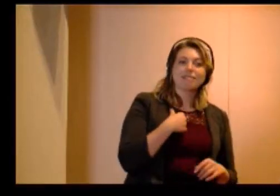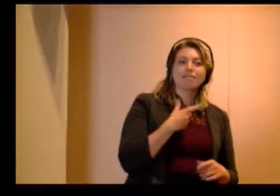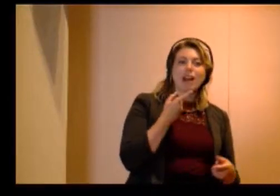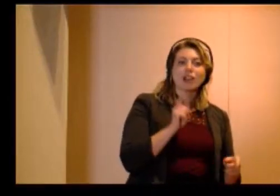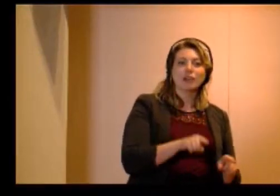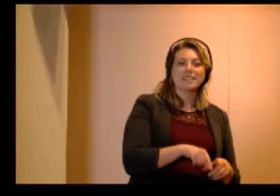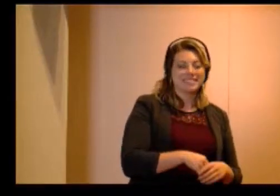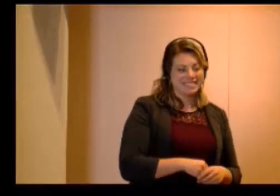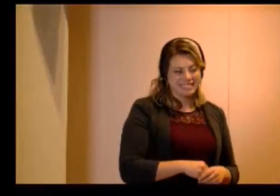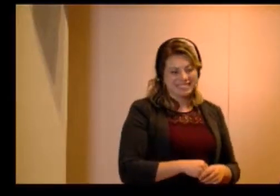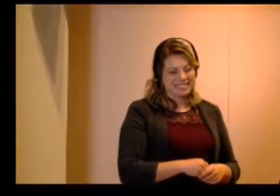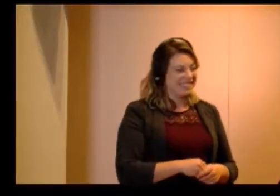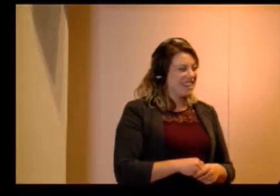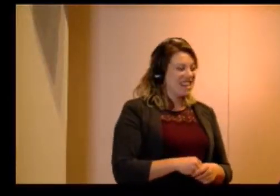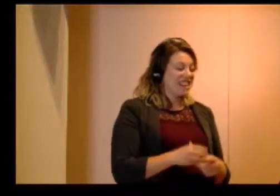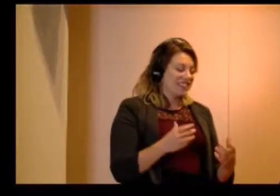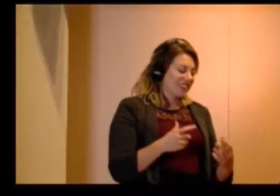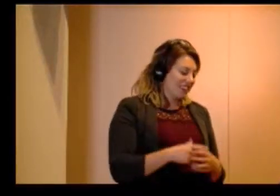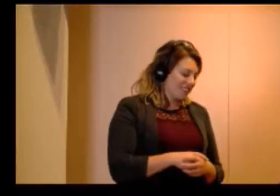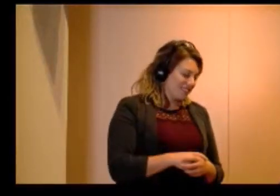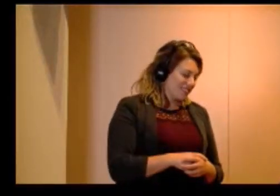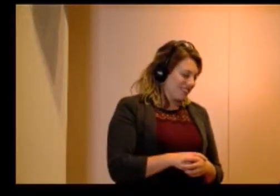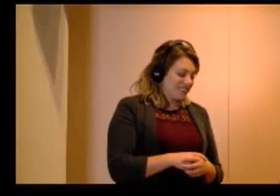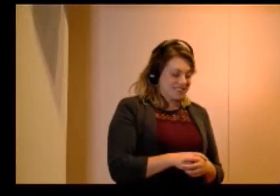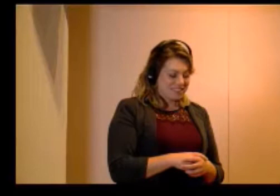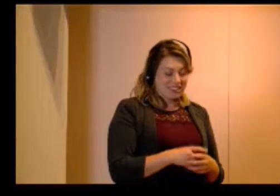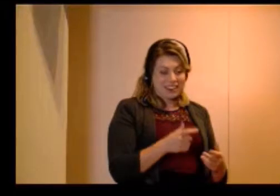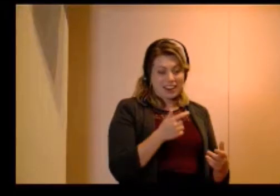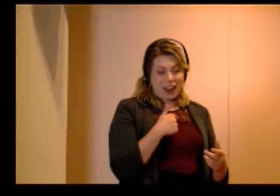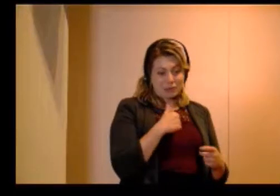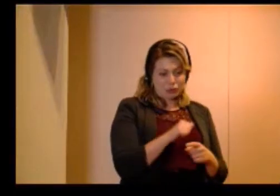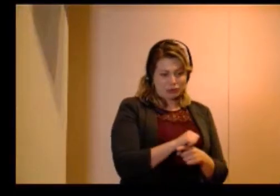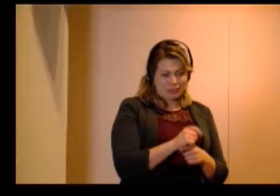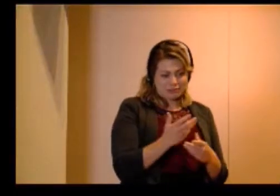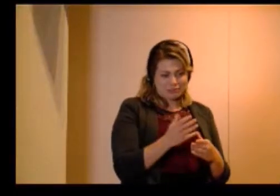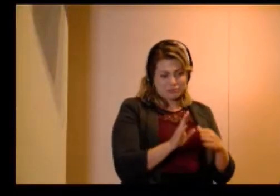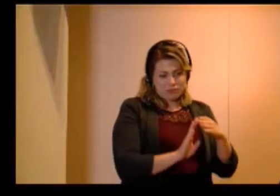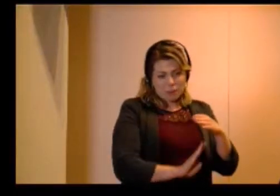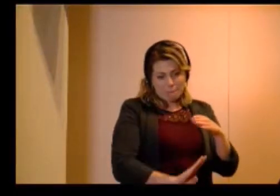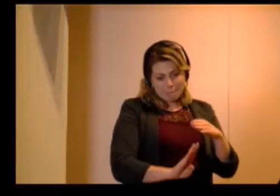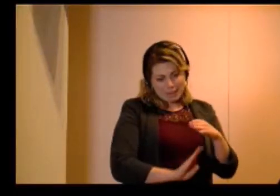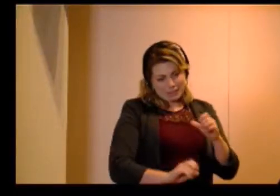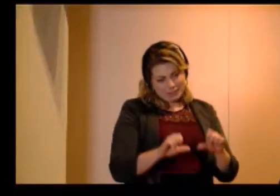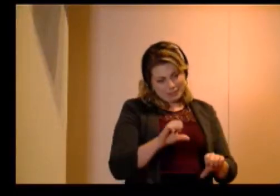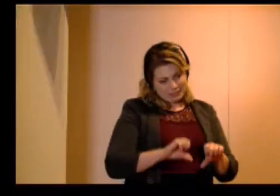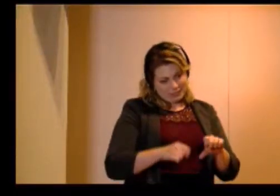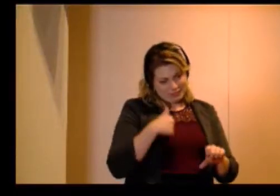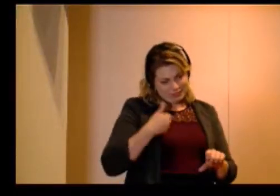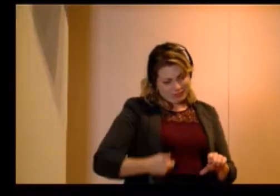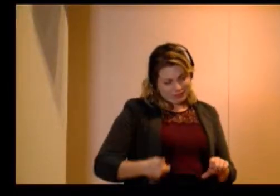I think it's also kind of, as someone who is trained in kind of basic science,